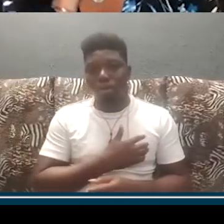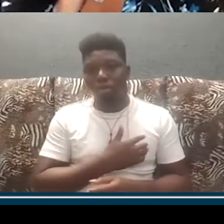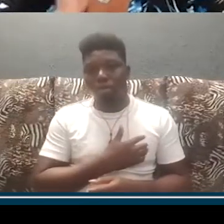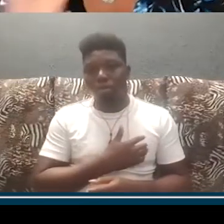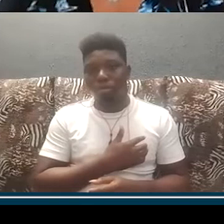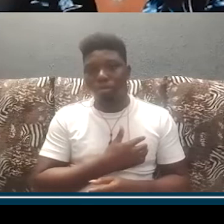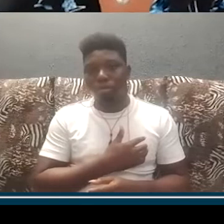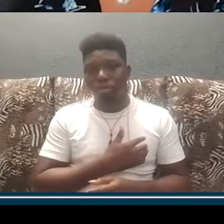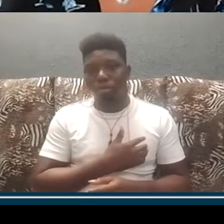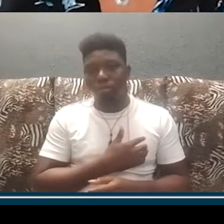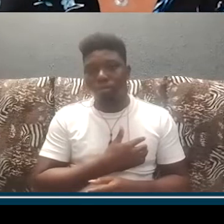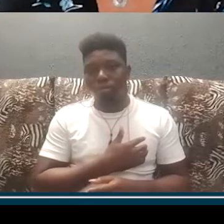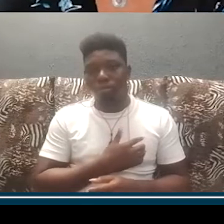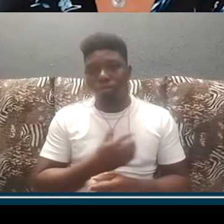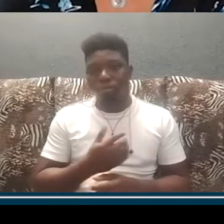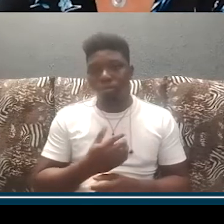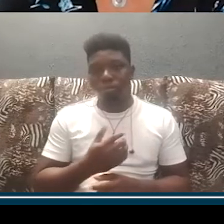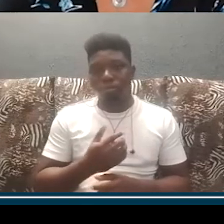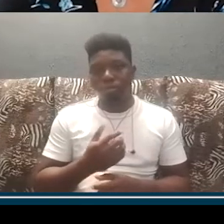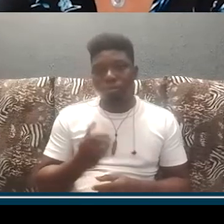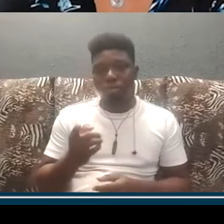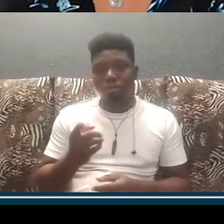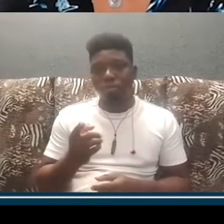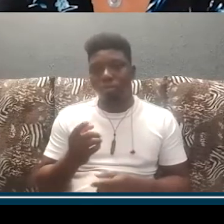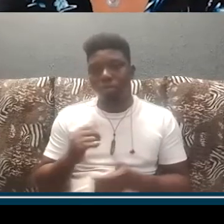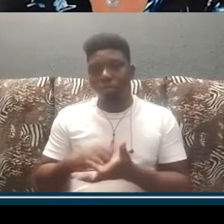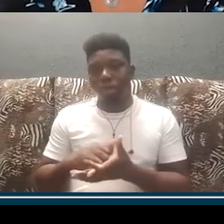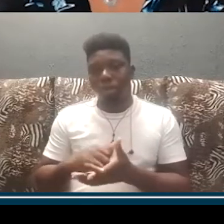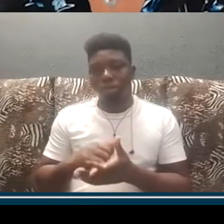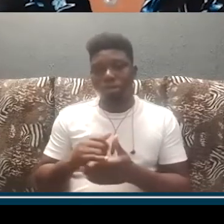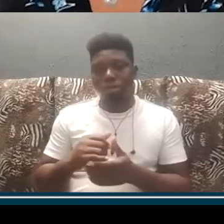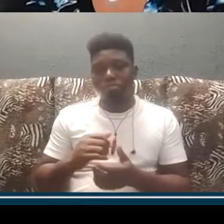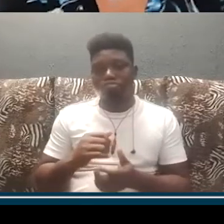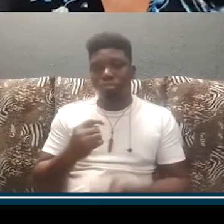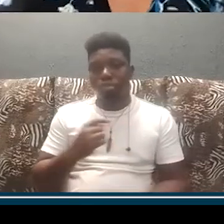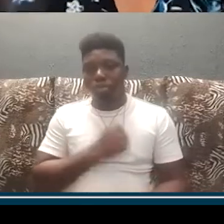Sonia Renee Taylor, author of The Body Is Not an Apology and other great works,